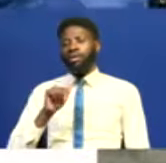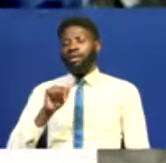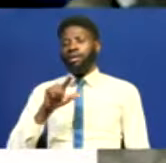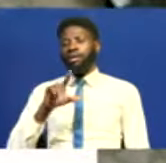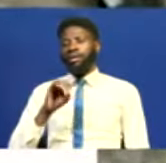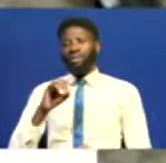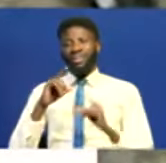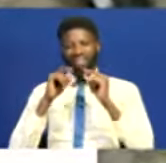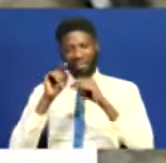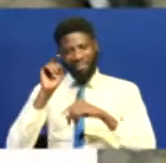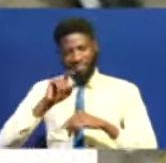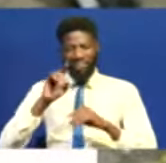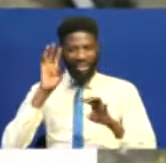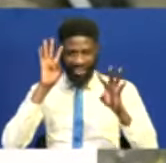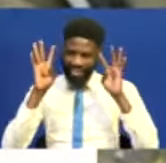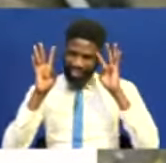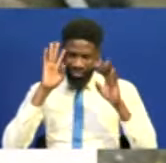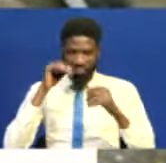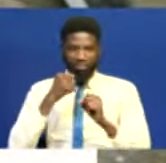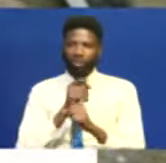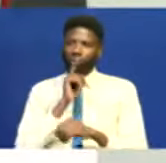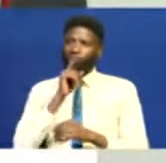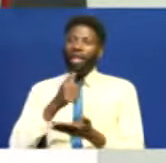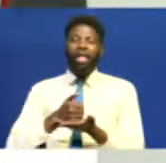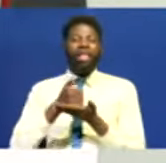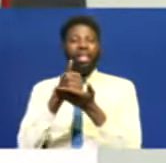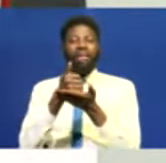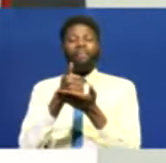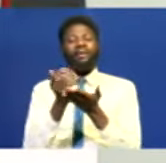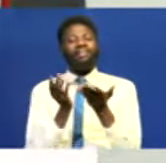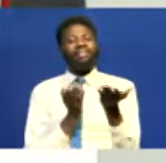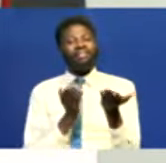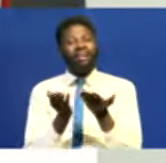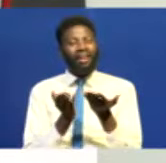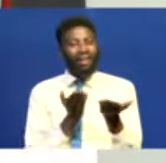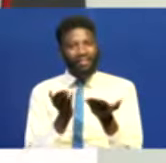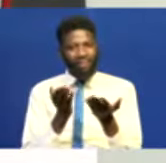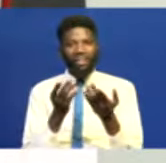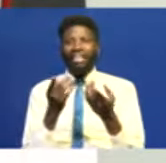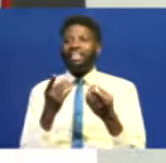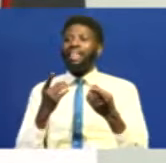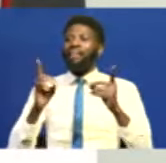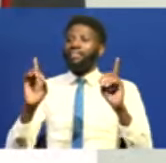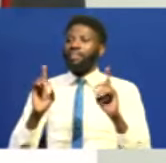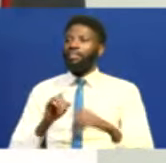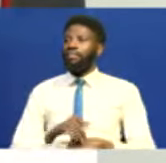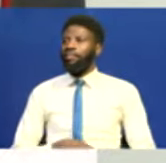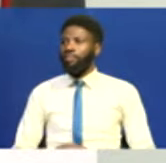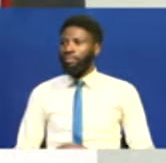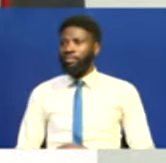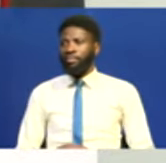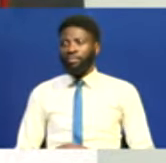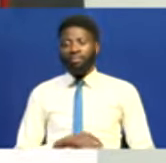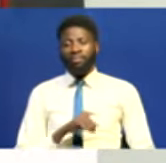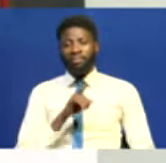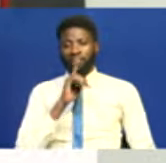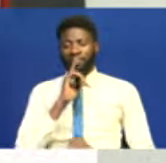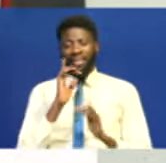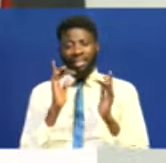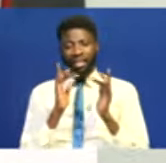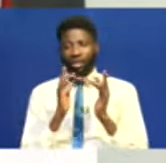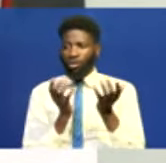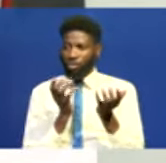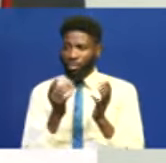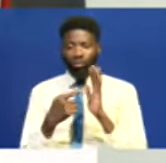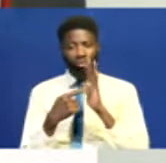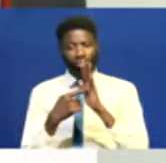to satisfy the growing demand for last mile delivery. The surge in e-commerce has underscored the pivotal significance of the